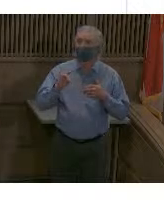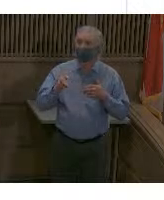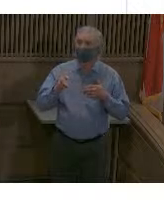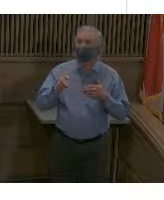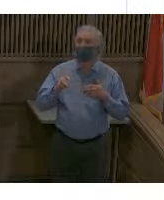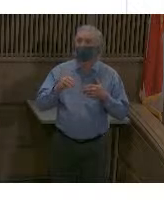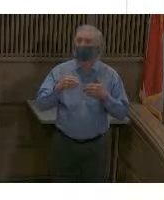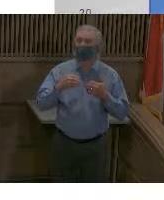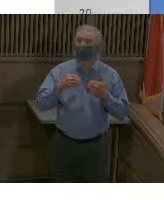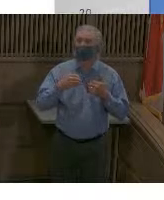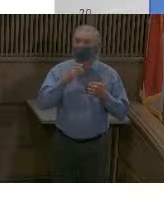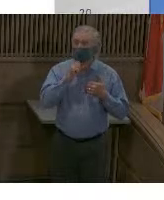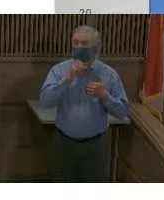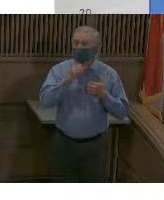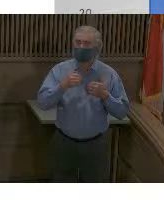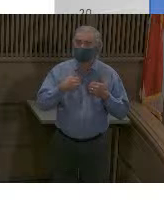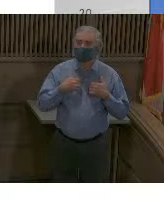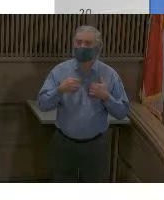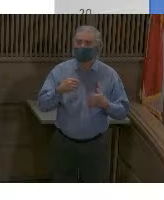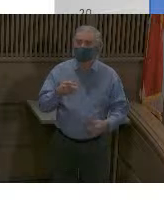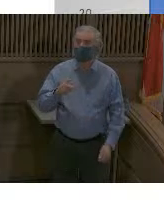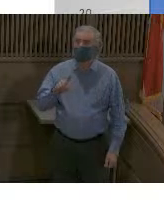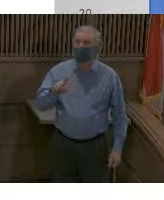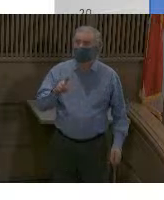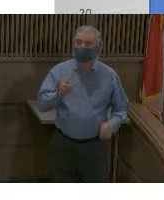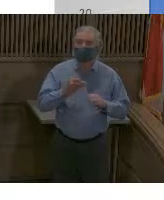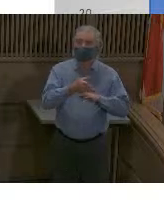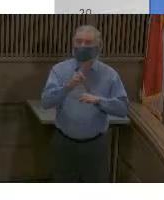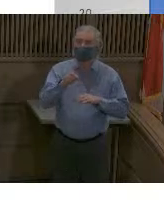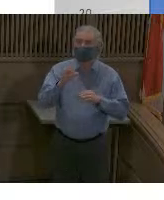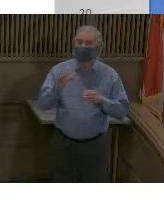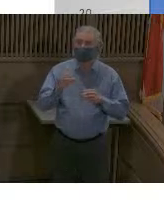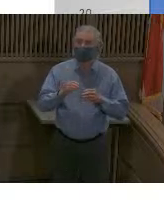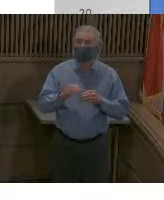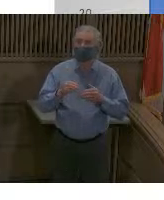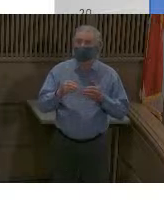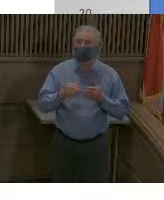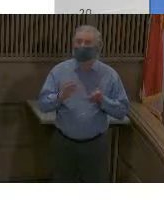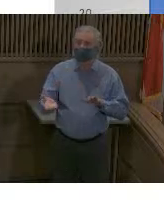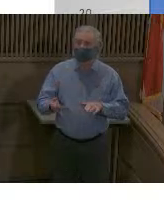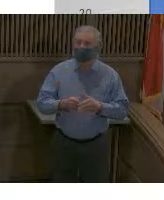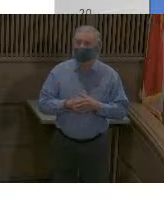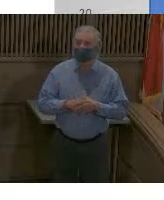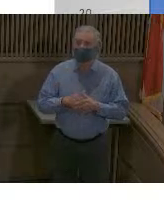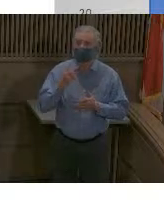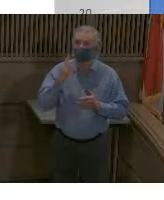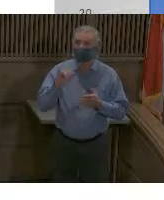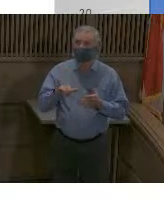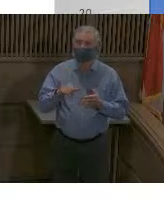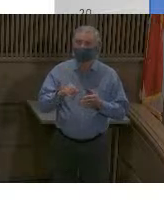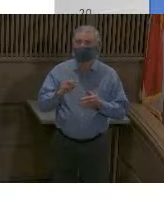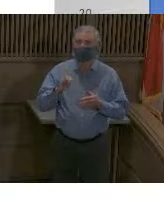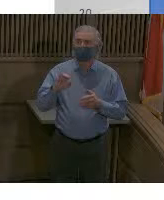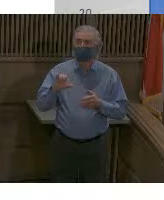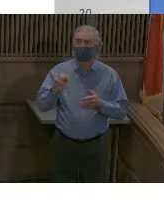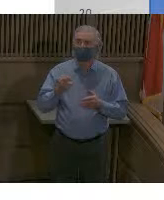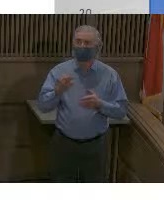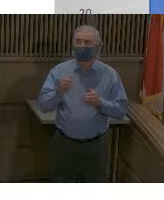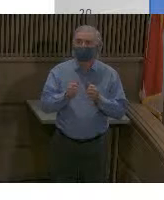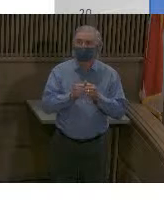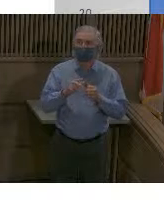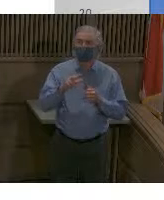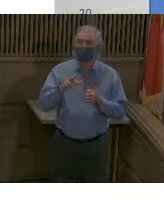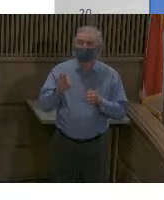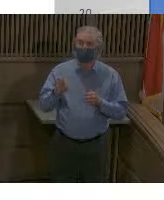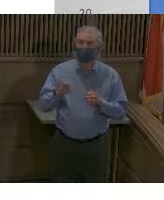the age of 90, and 1 in the age of 100. Going back to the stacks, you see how we started out in March, we was 39, went up to